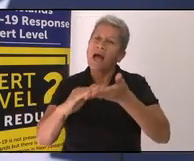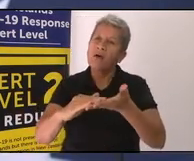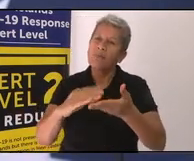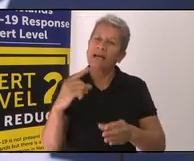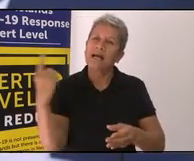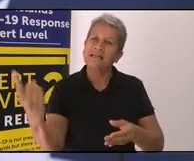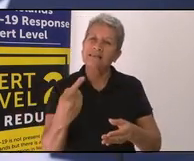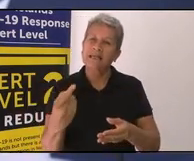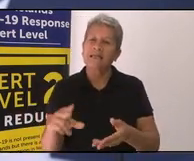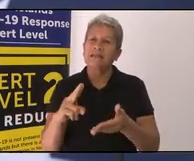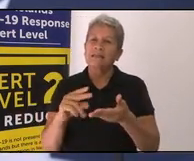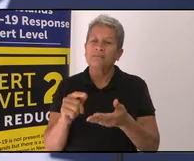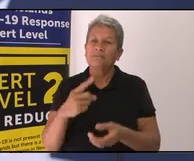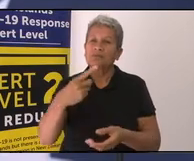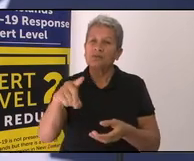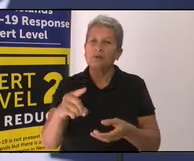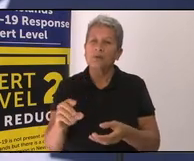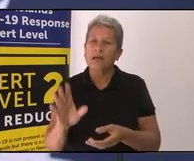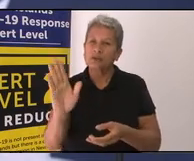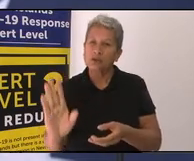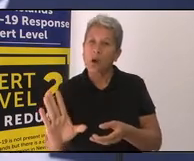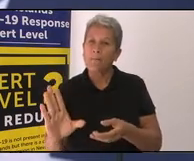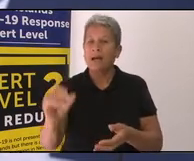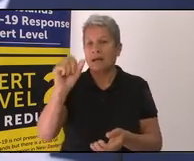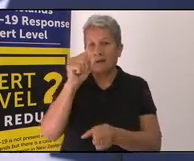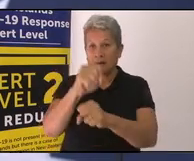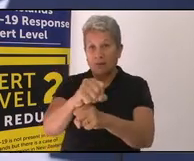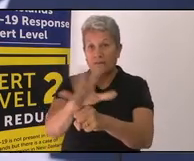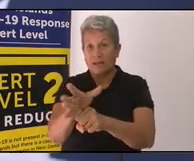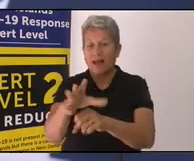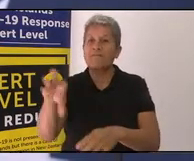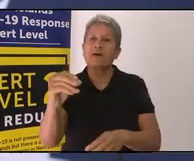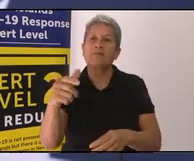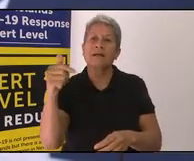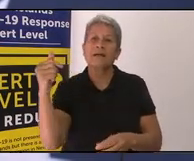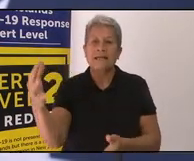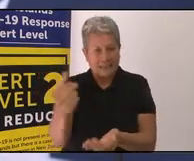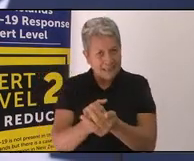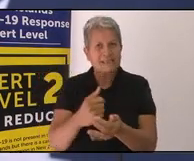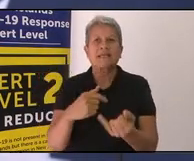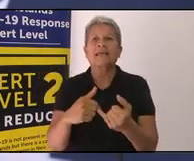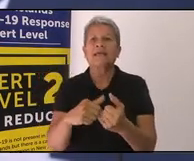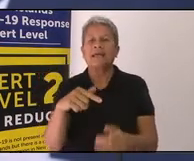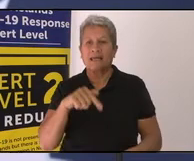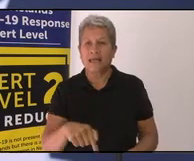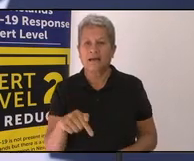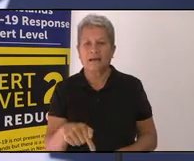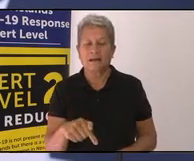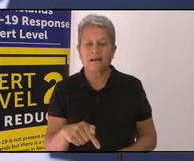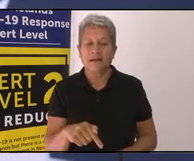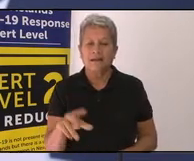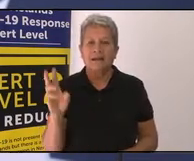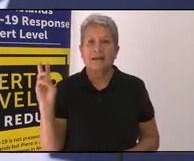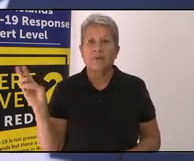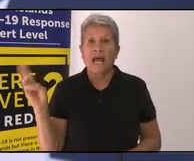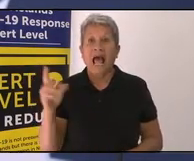vigilance, and for your patience during these difficult times. We are fortunate to still be a COVID-free